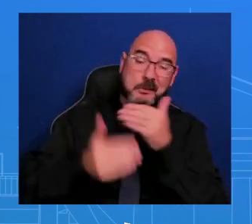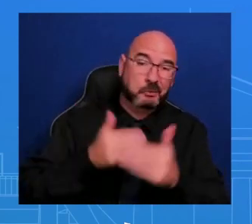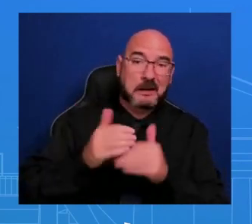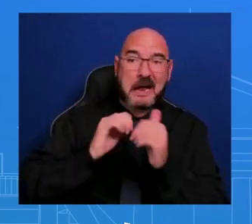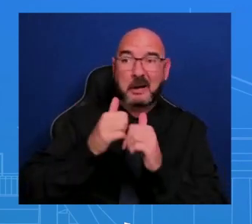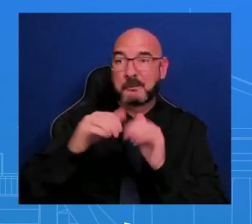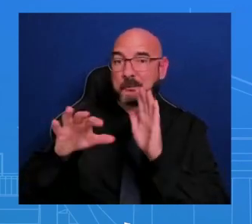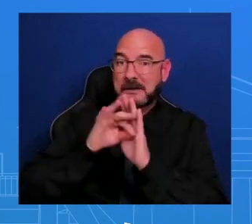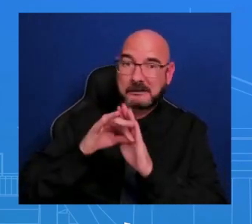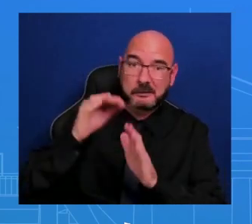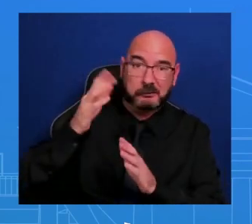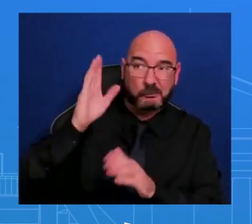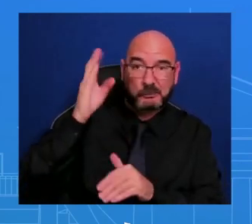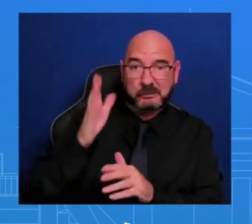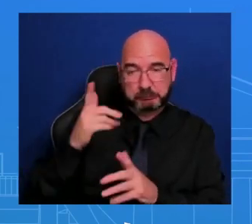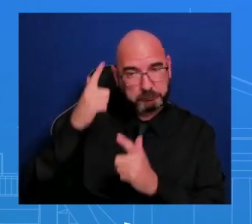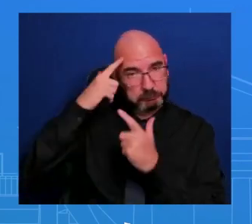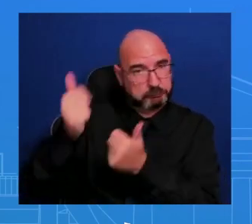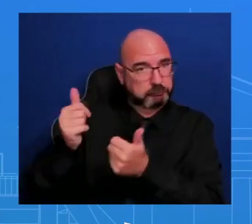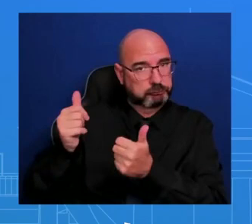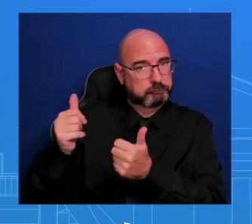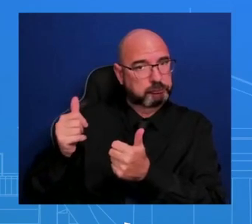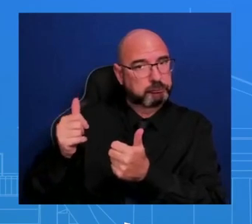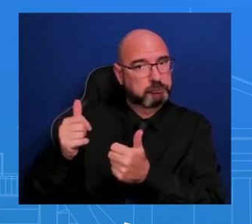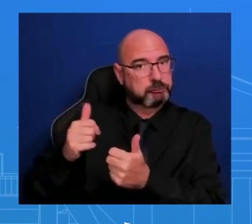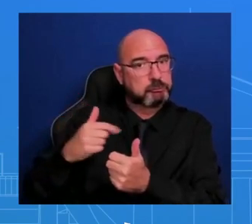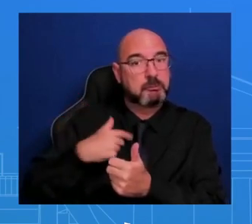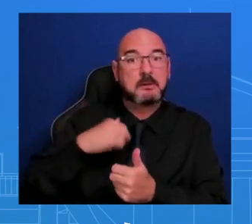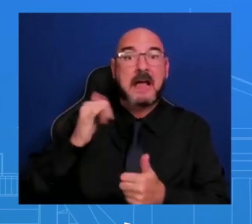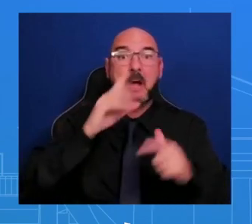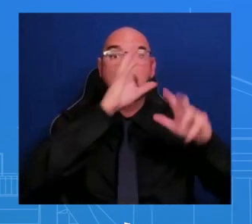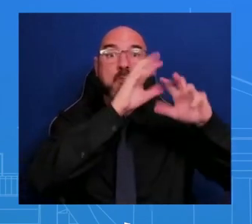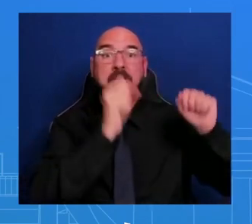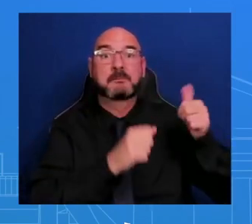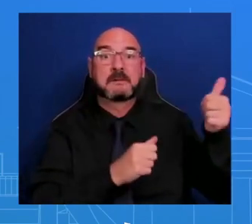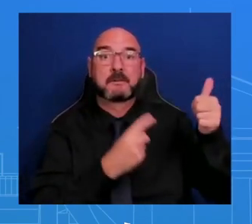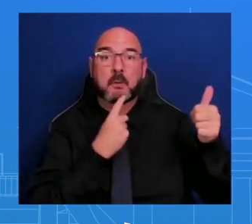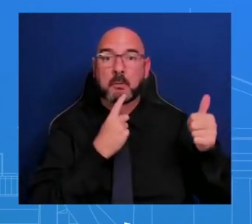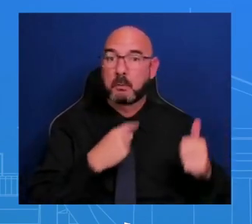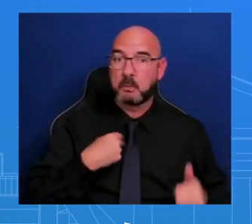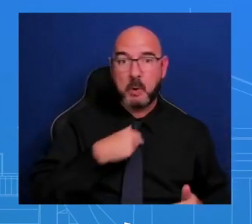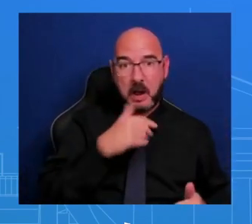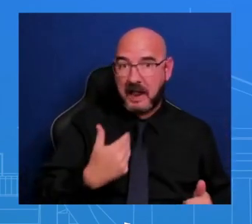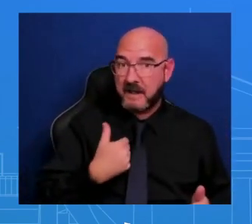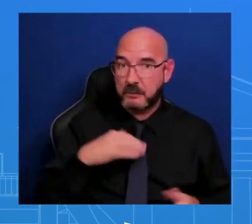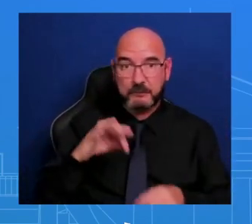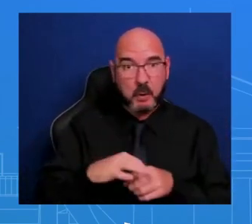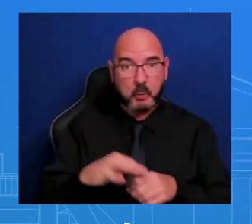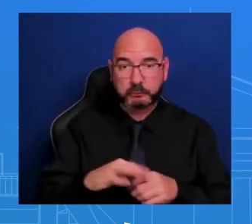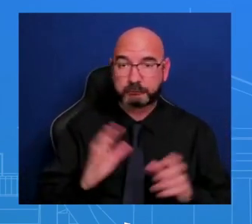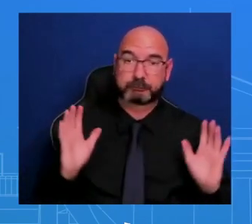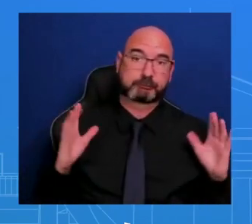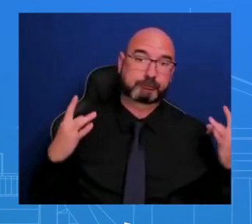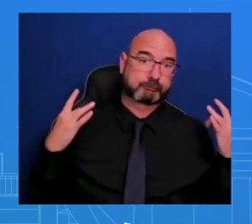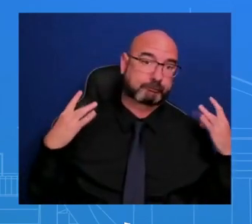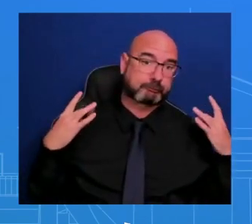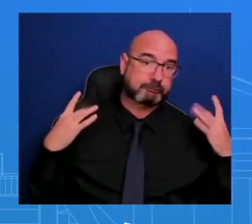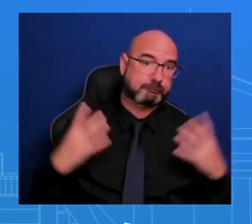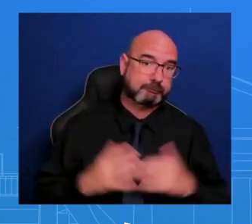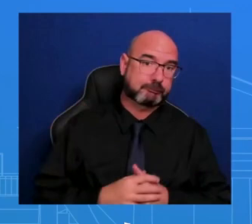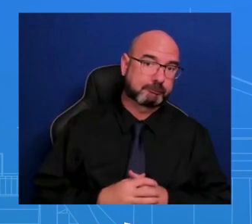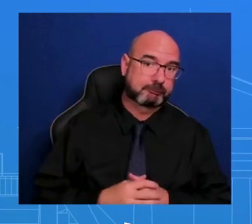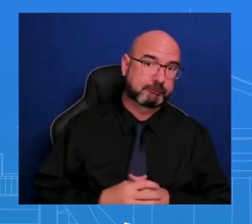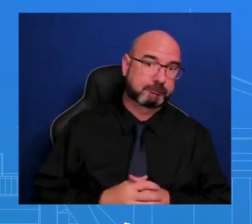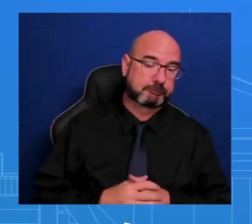not, as the president has said himself, just quoting him, we do not have a vote in that space. Go ahead, Brian. Just a